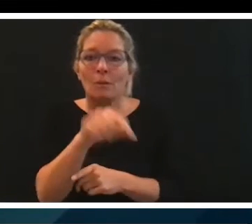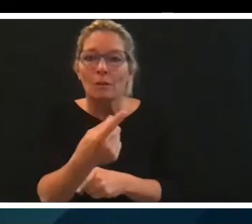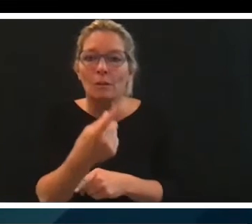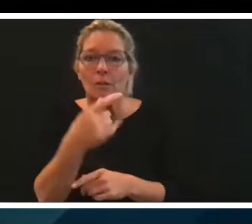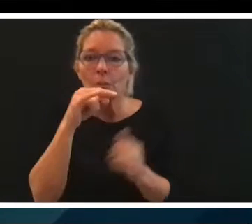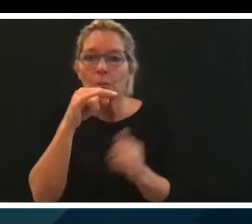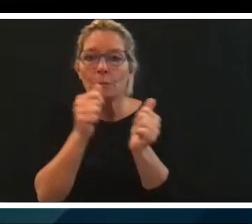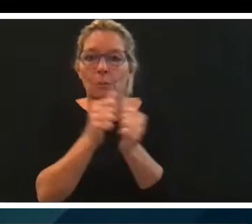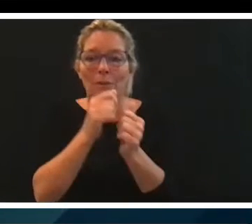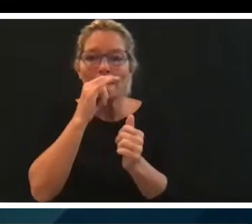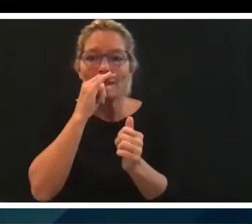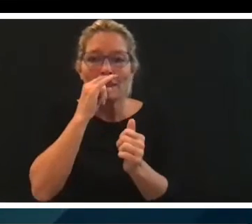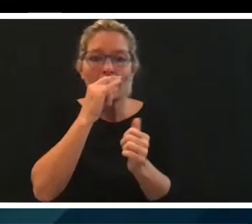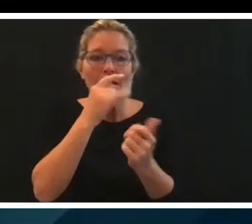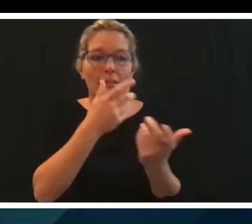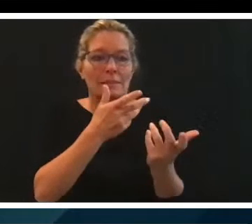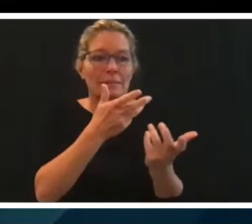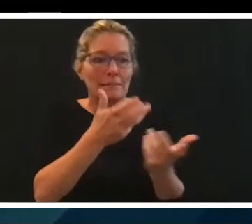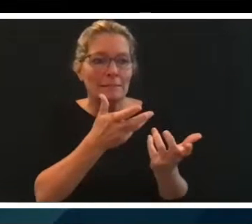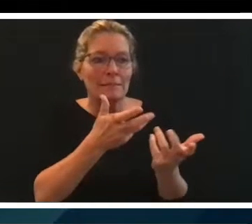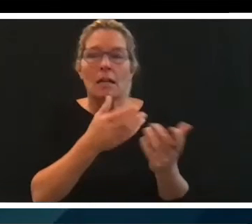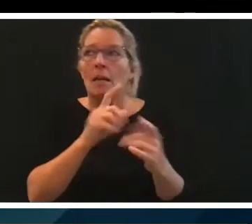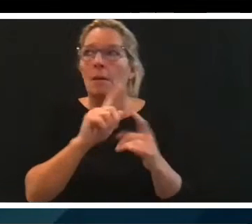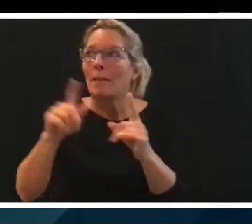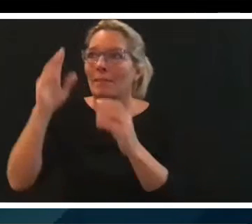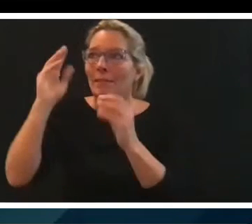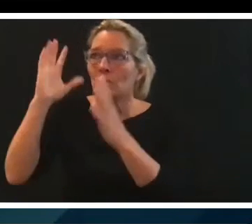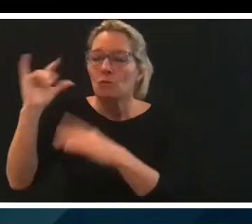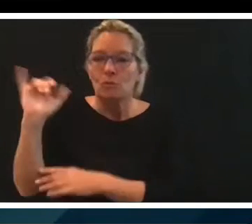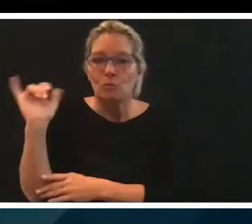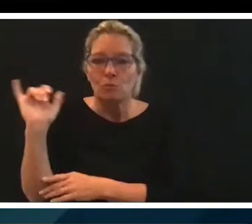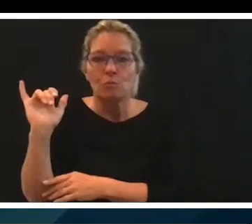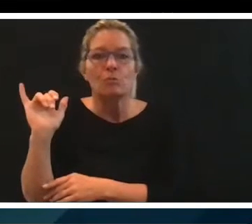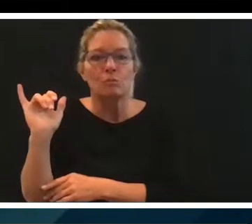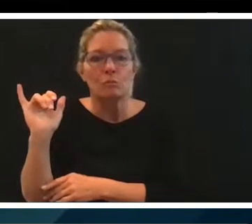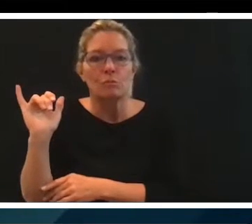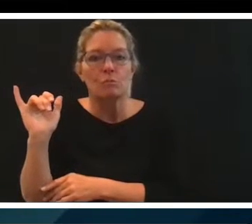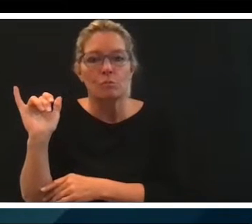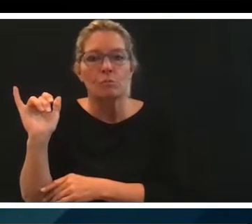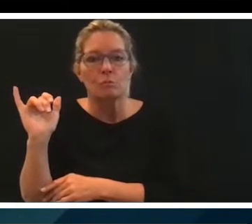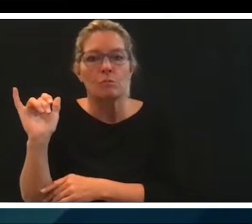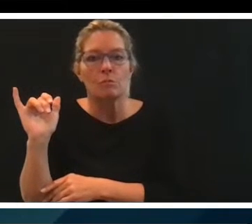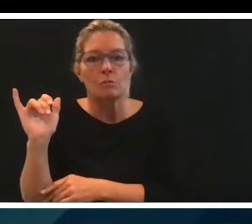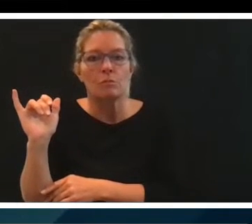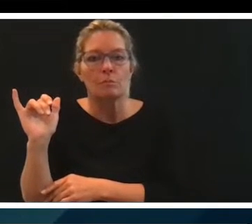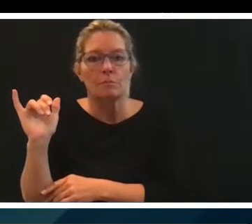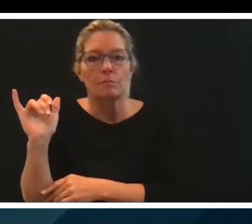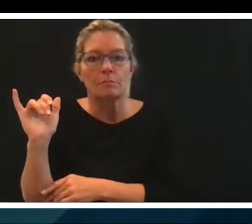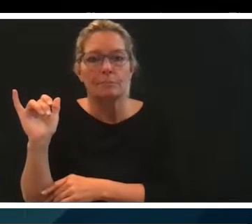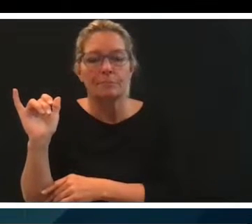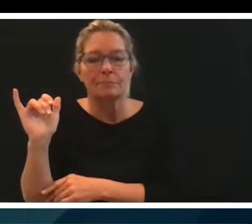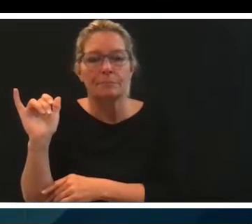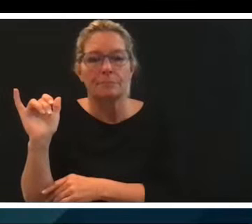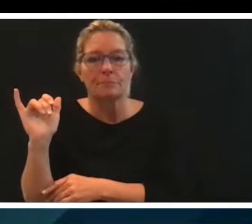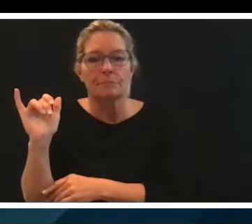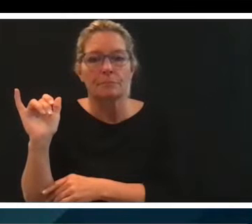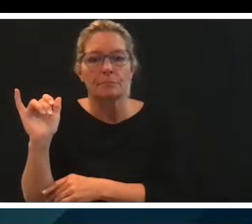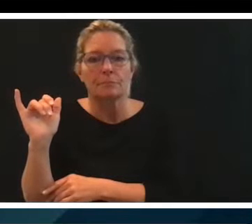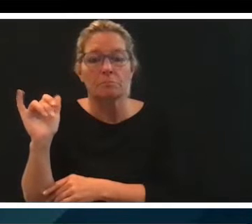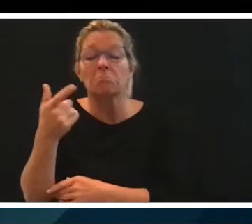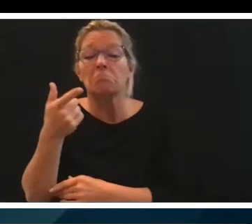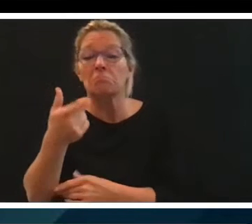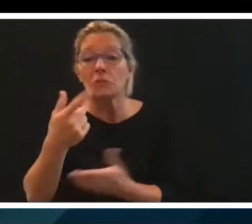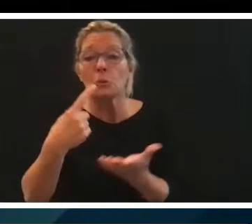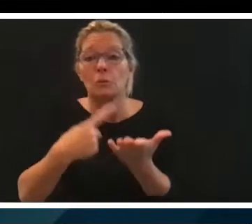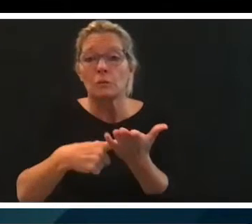also the teachers. But maybe can you go on a little bit more about, you talked about early on not knowing